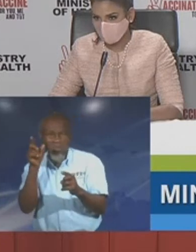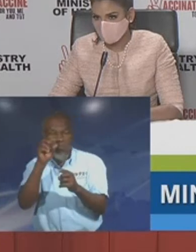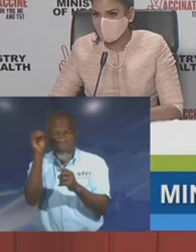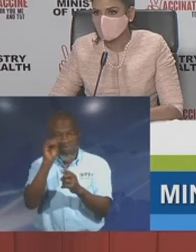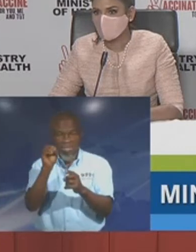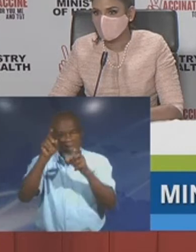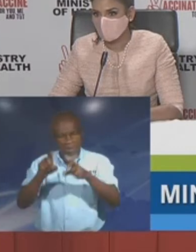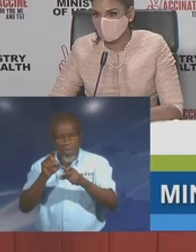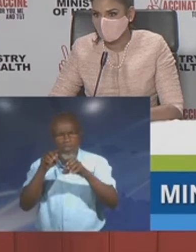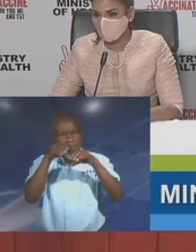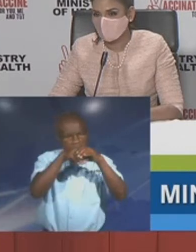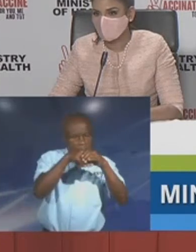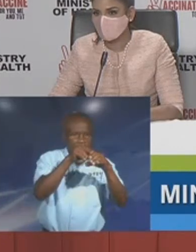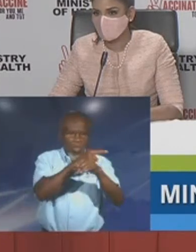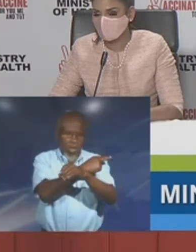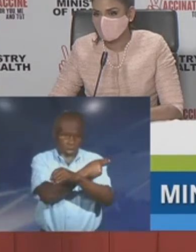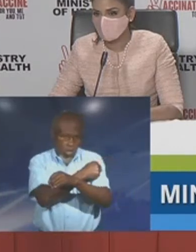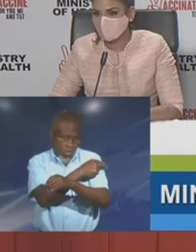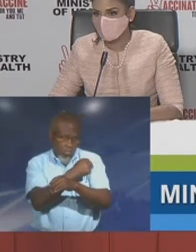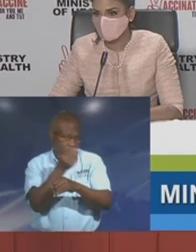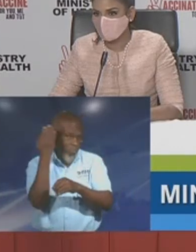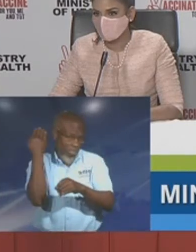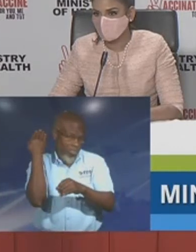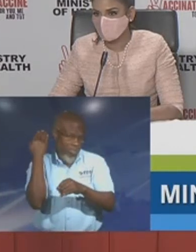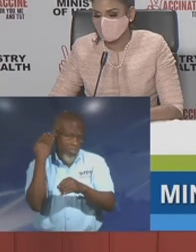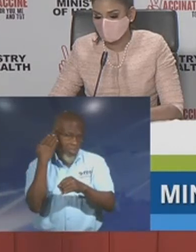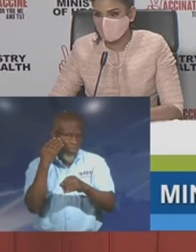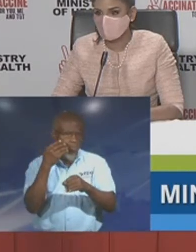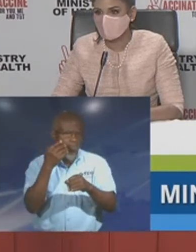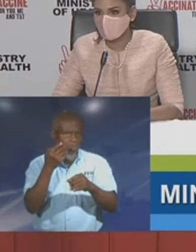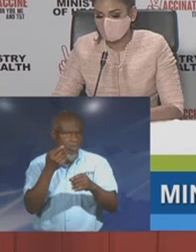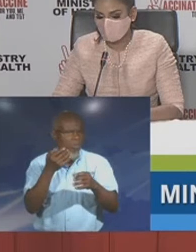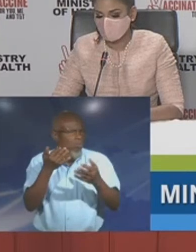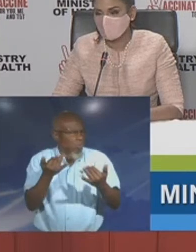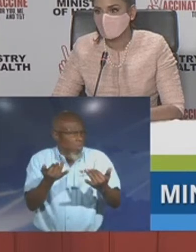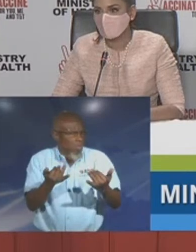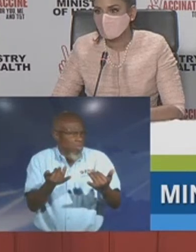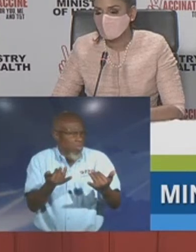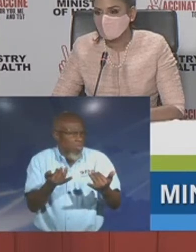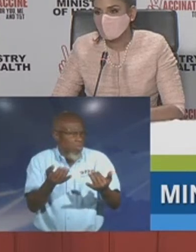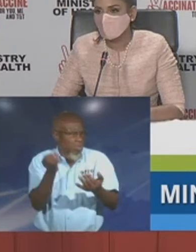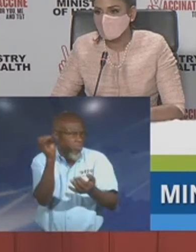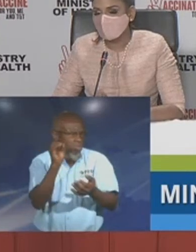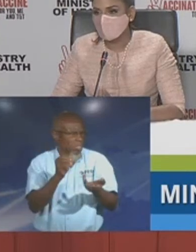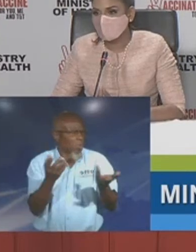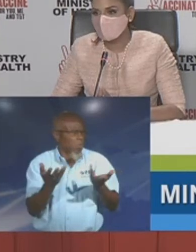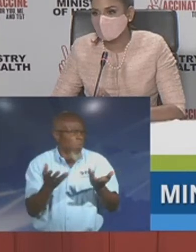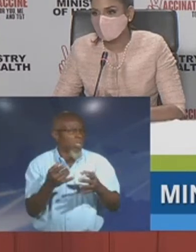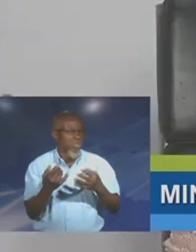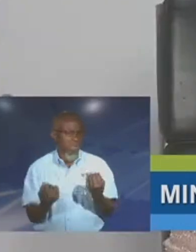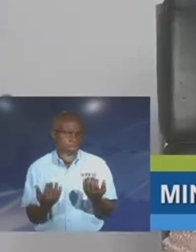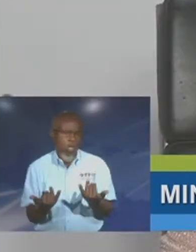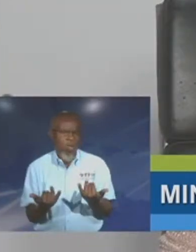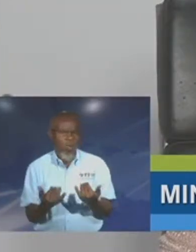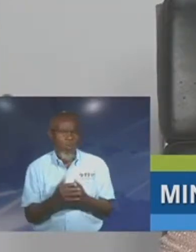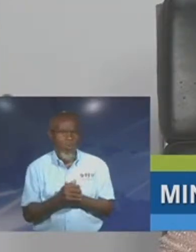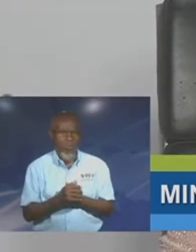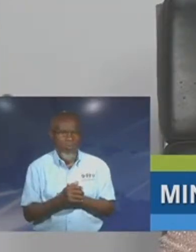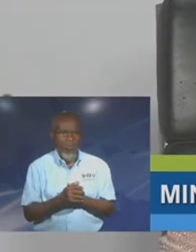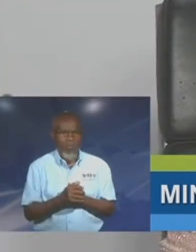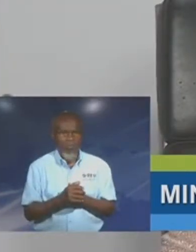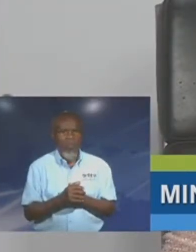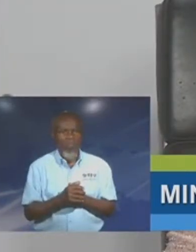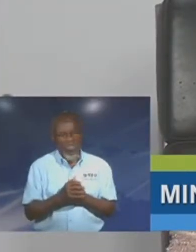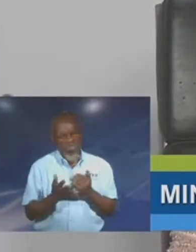more immunonaive population to now. What is that rate like currently? The rate currently, on average, is